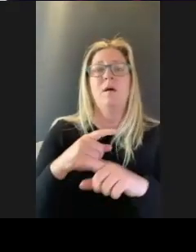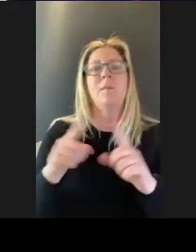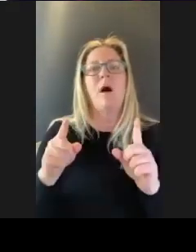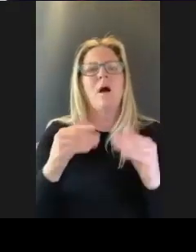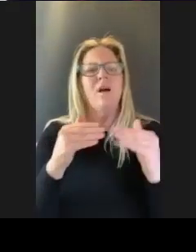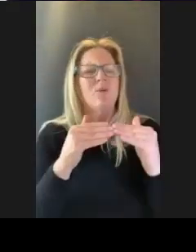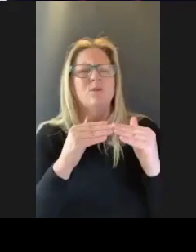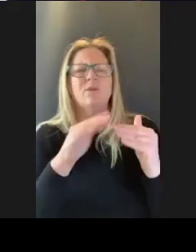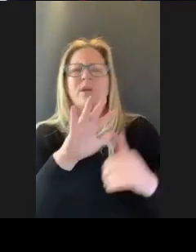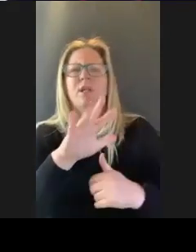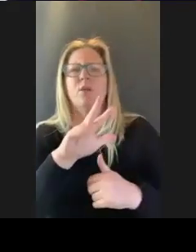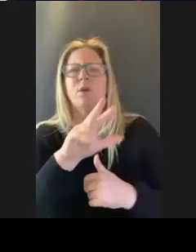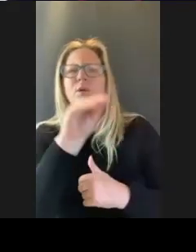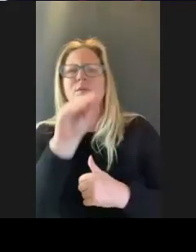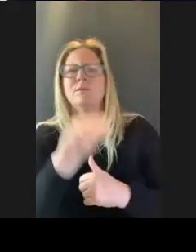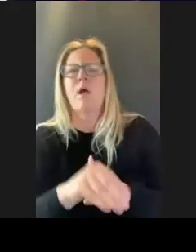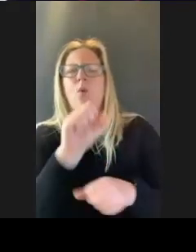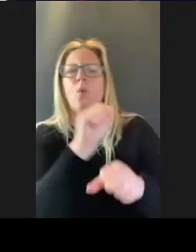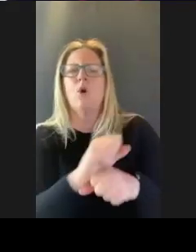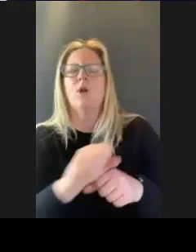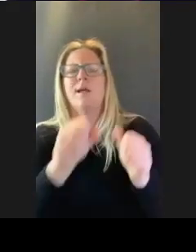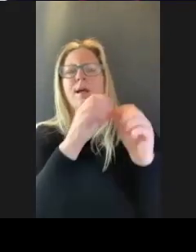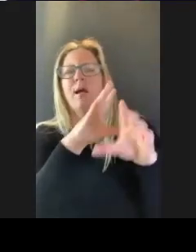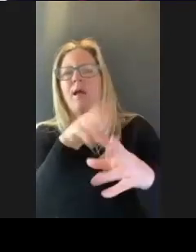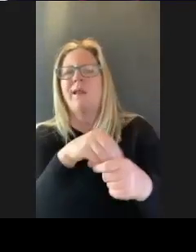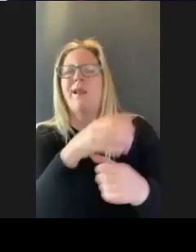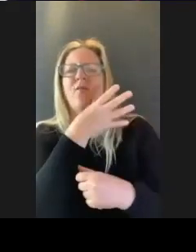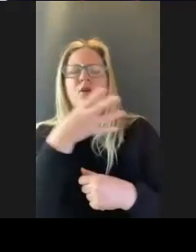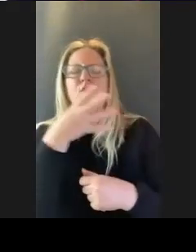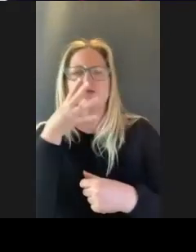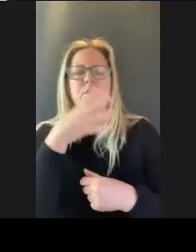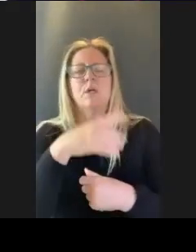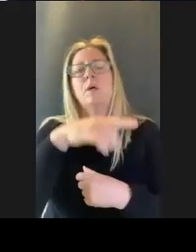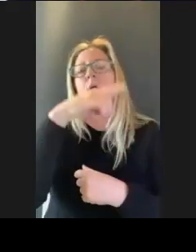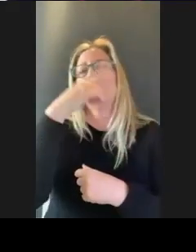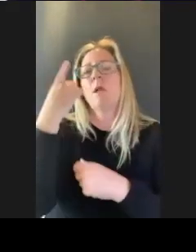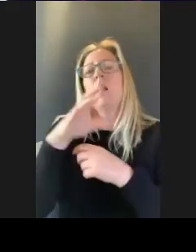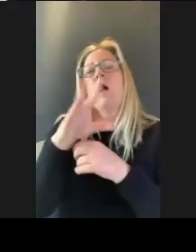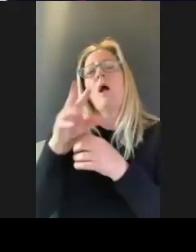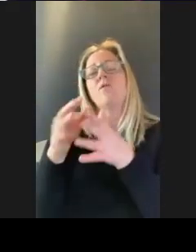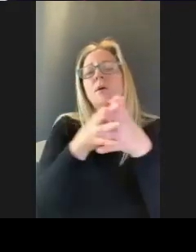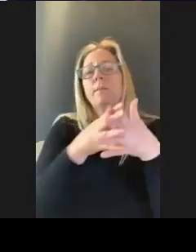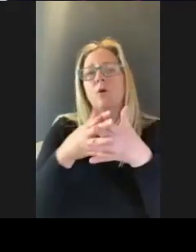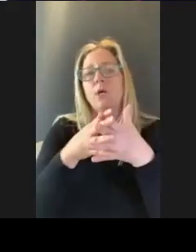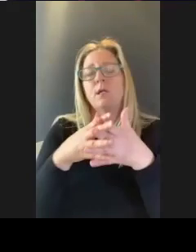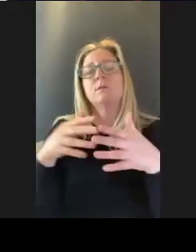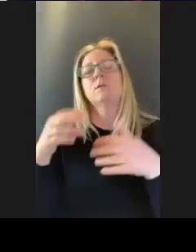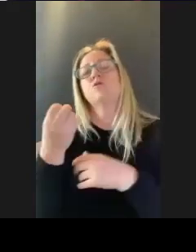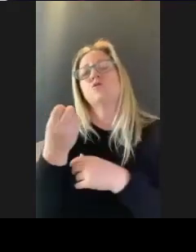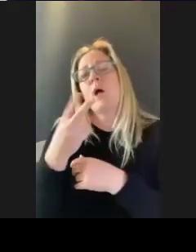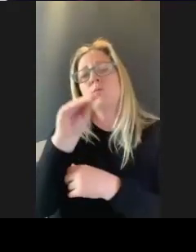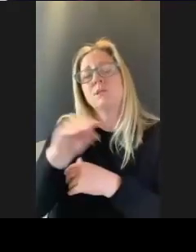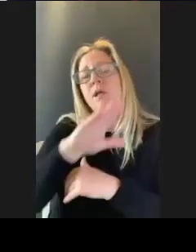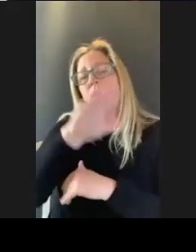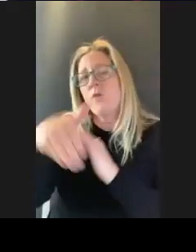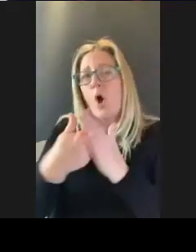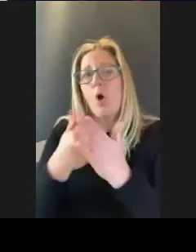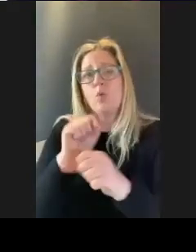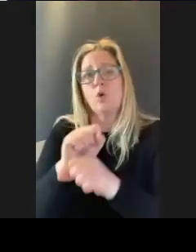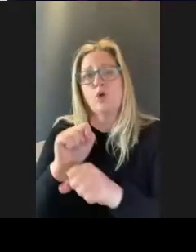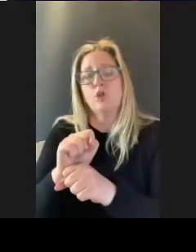of agricultural workers. Black or African Americans make up 12% of all employed workers, but make